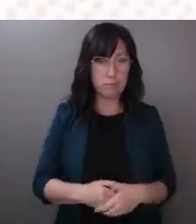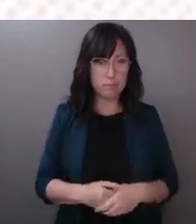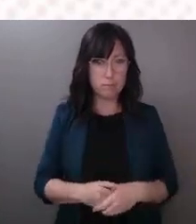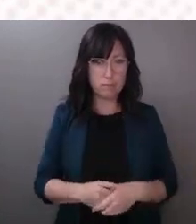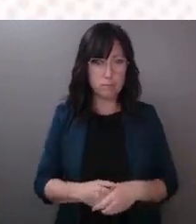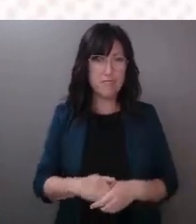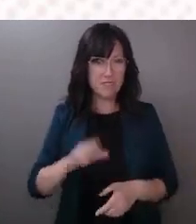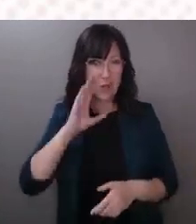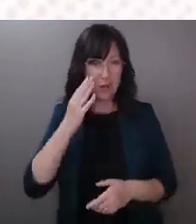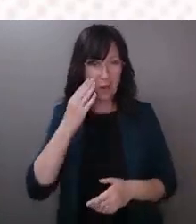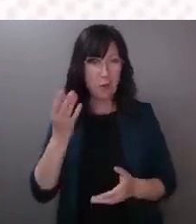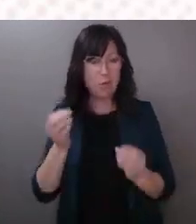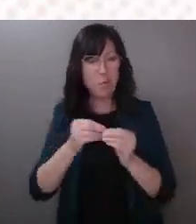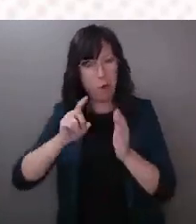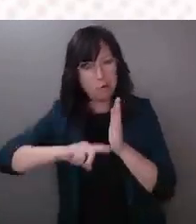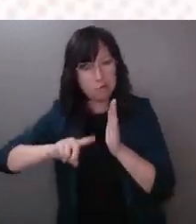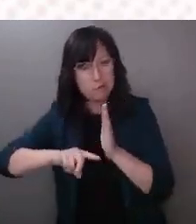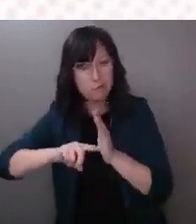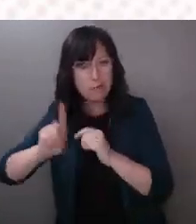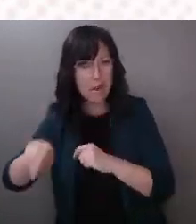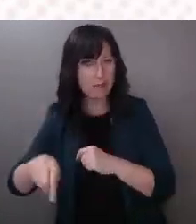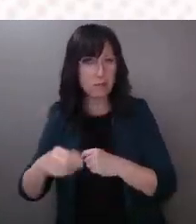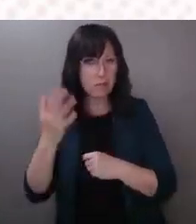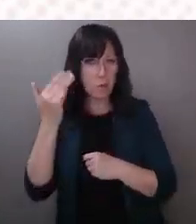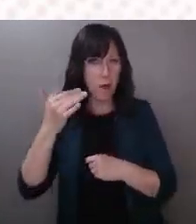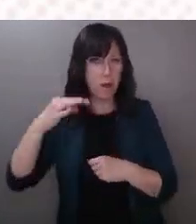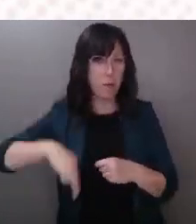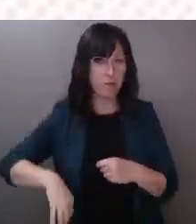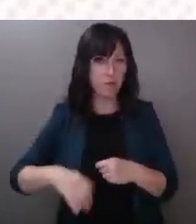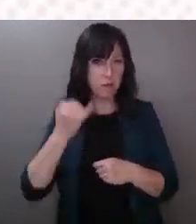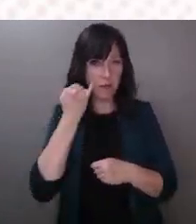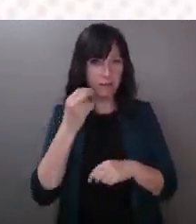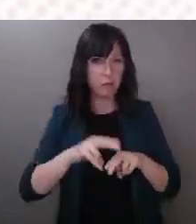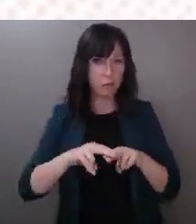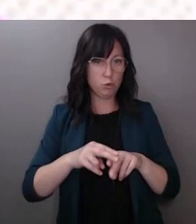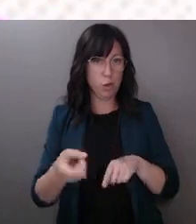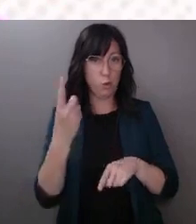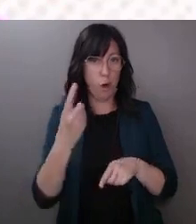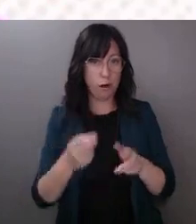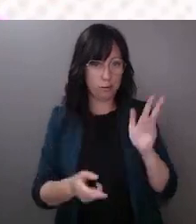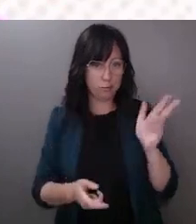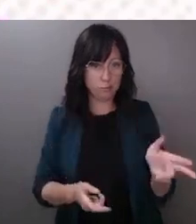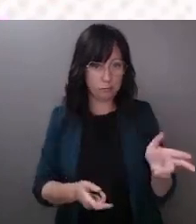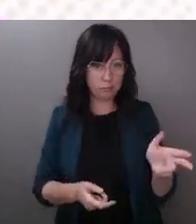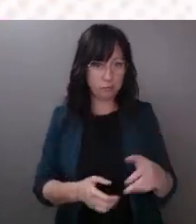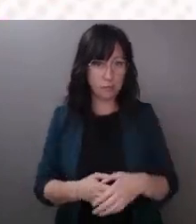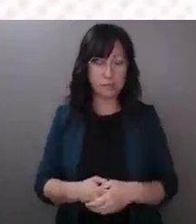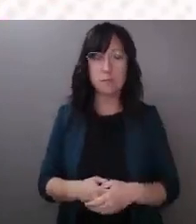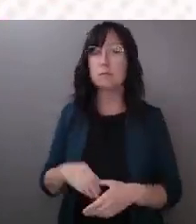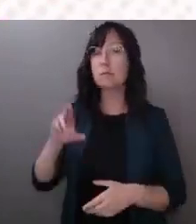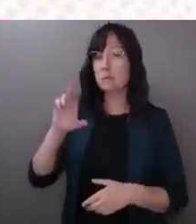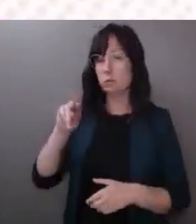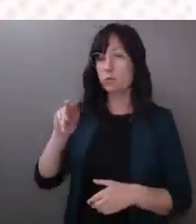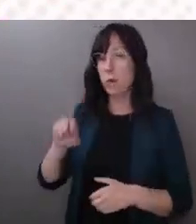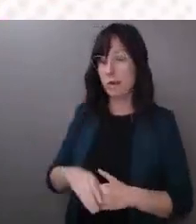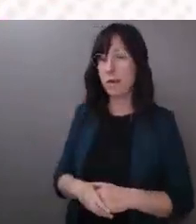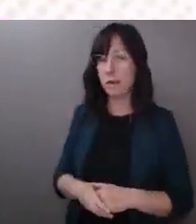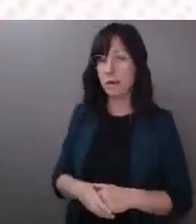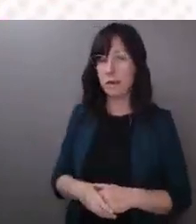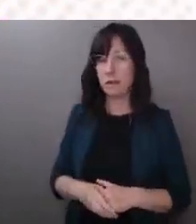inspections you need to do? What are the benefits of a single train service? Thank you for the question. So the first benefit is